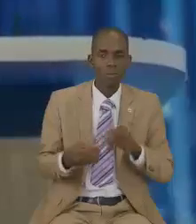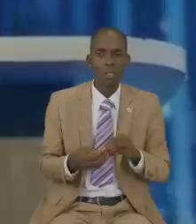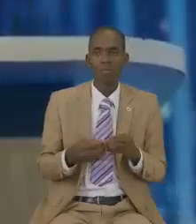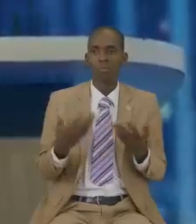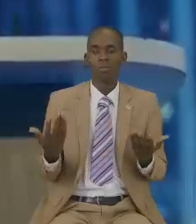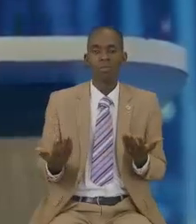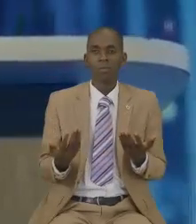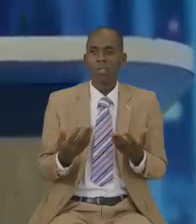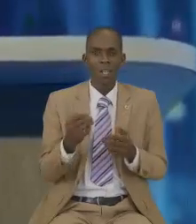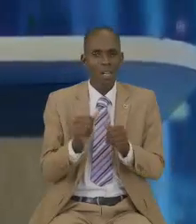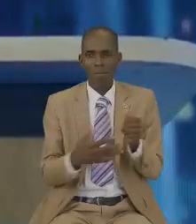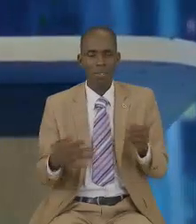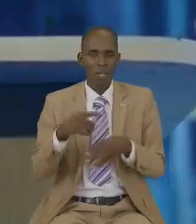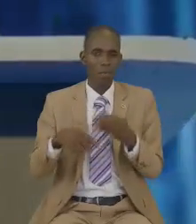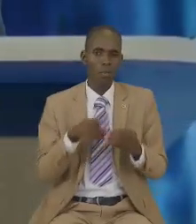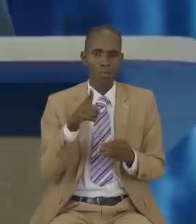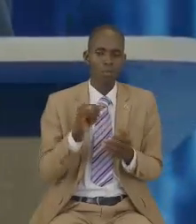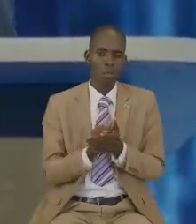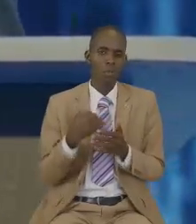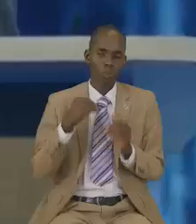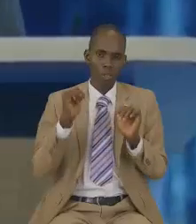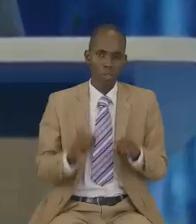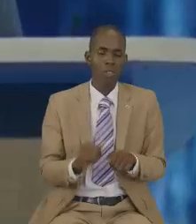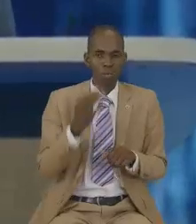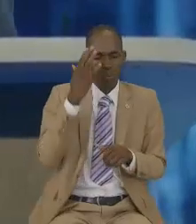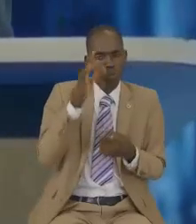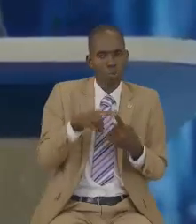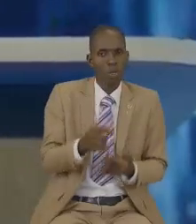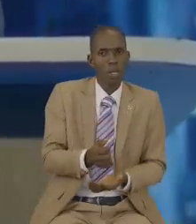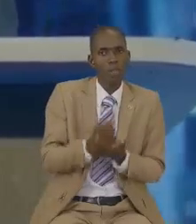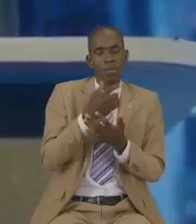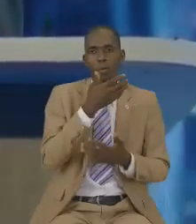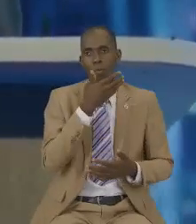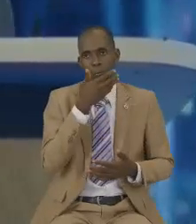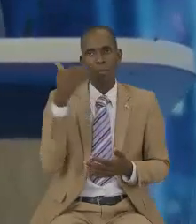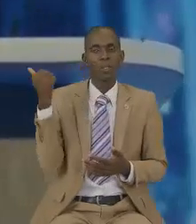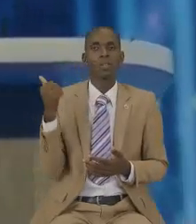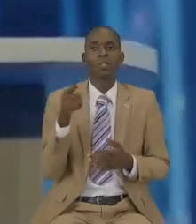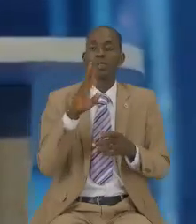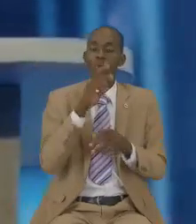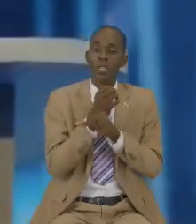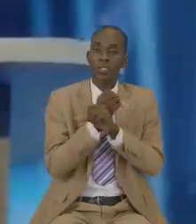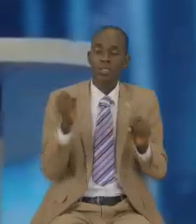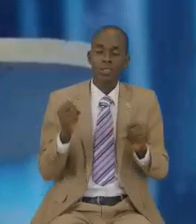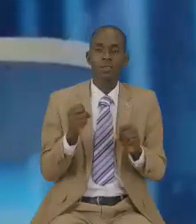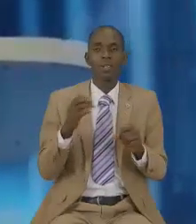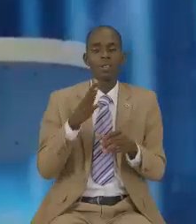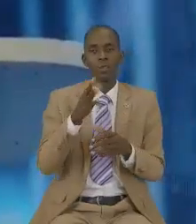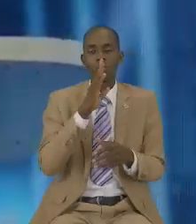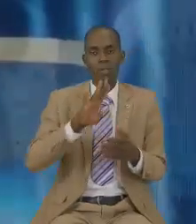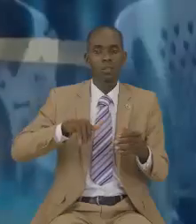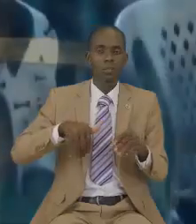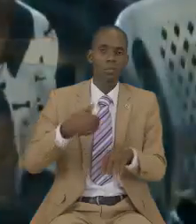has done. I am free, I'm forgiven, I am saved. Confirmation in your life in Jesus'